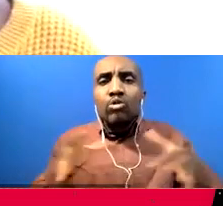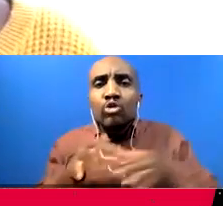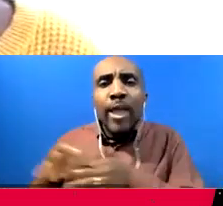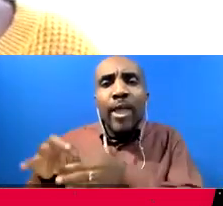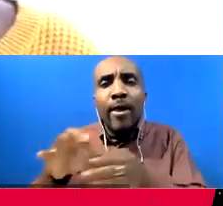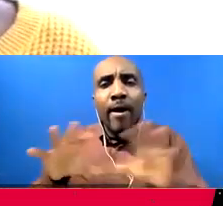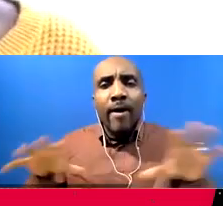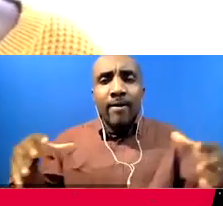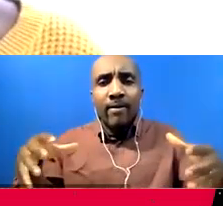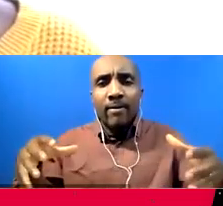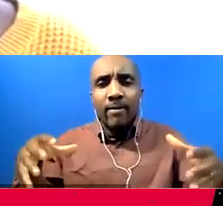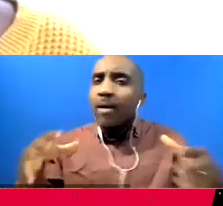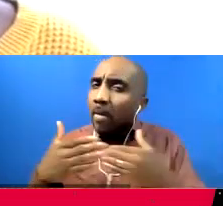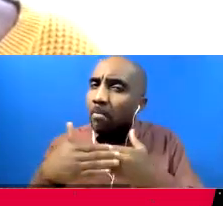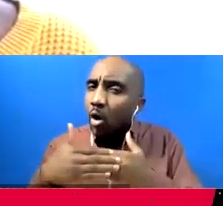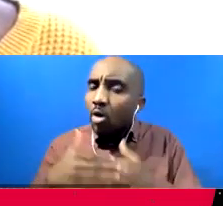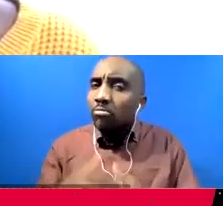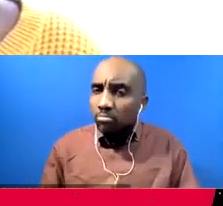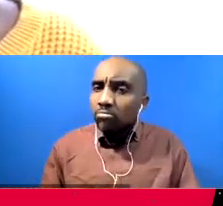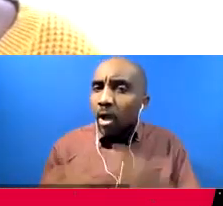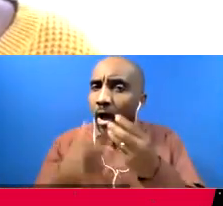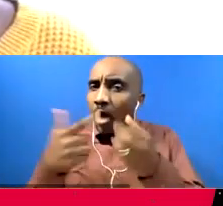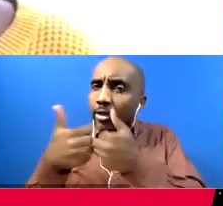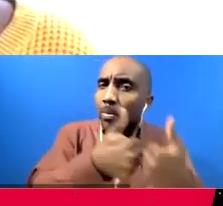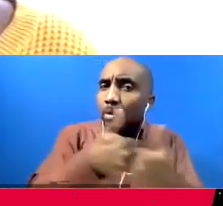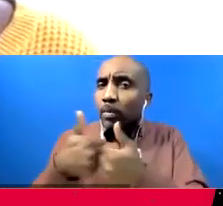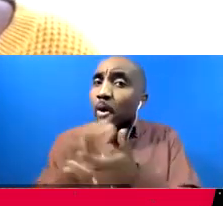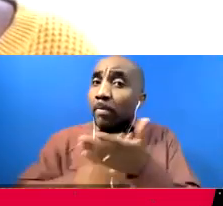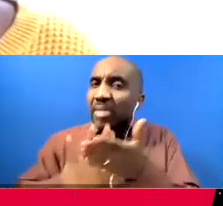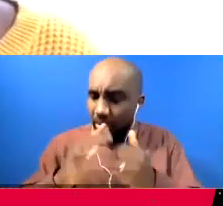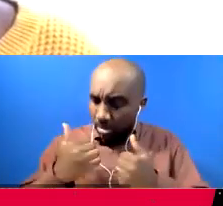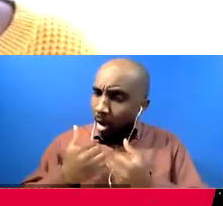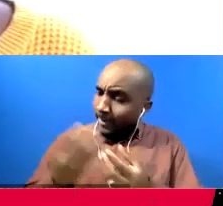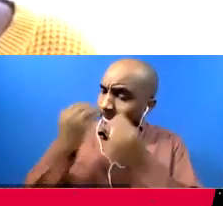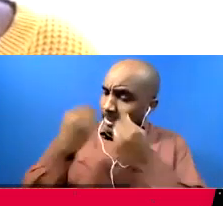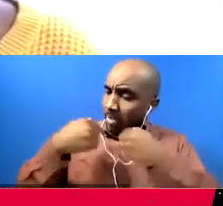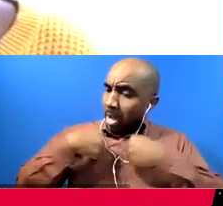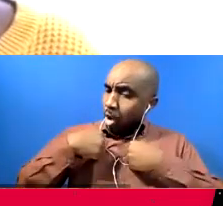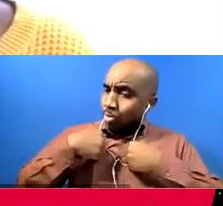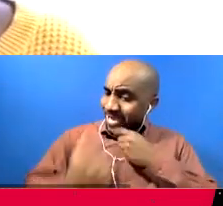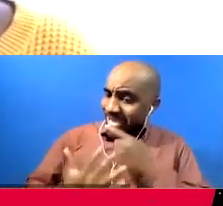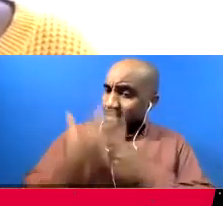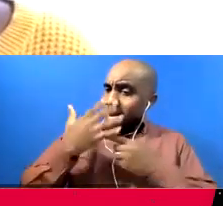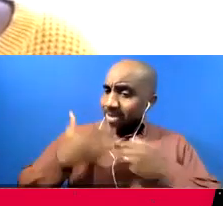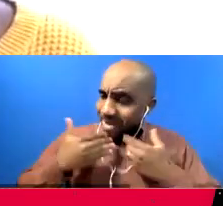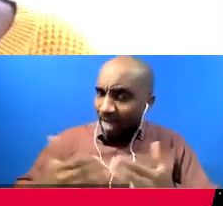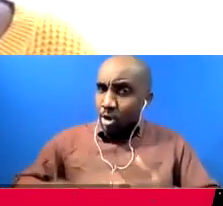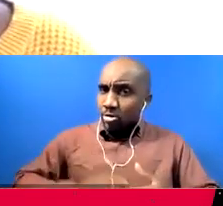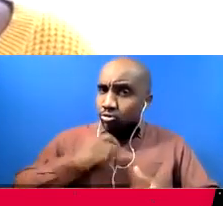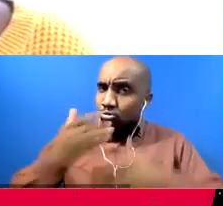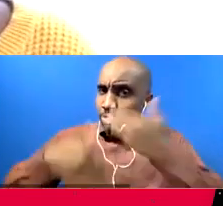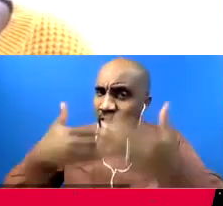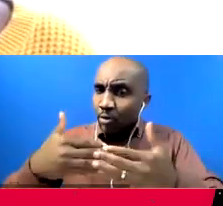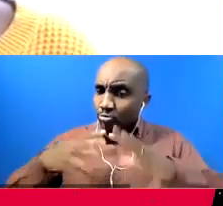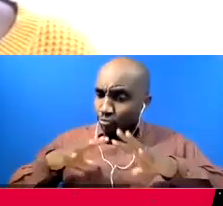But on top of that, standing in solidarity with others can also teach us about our own movements and inspire us to continue the struggle for freedom for all people.